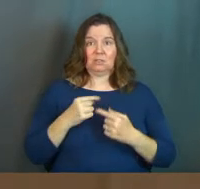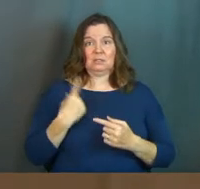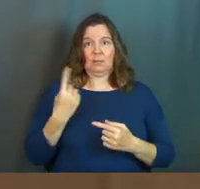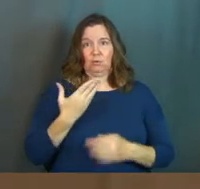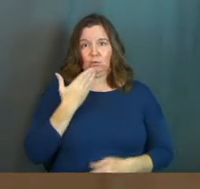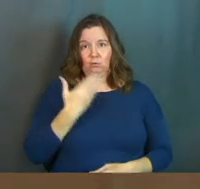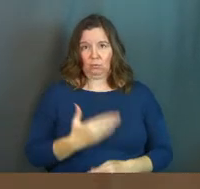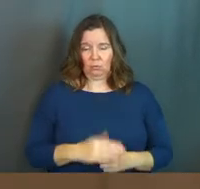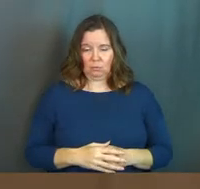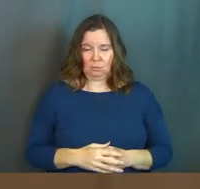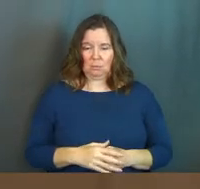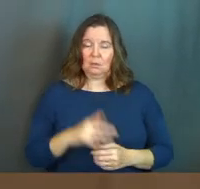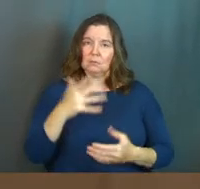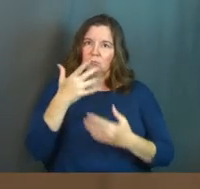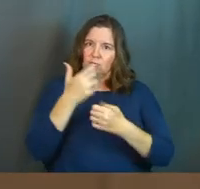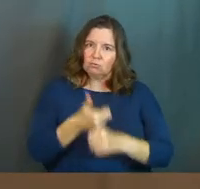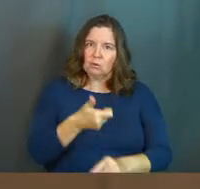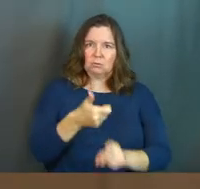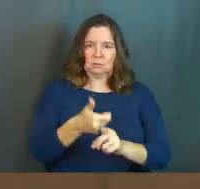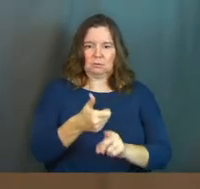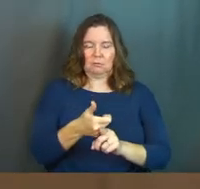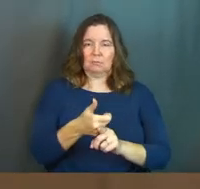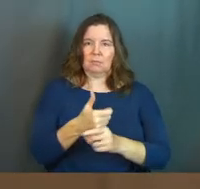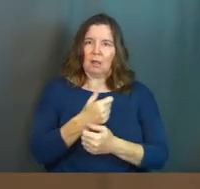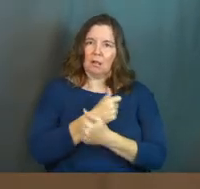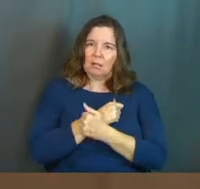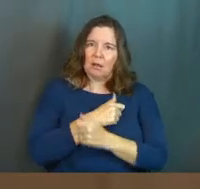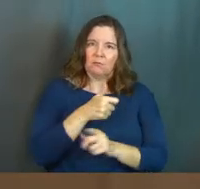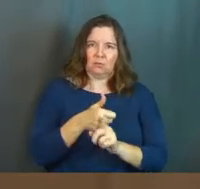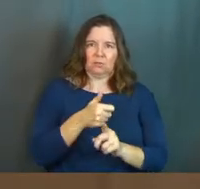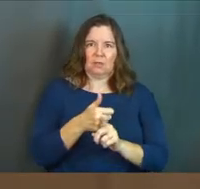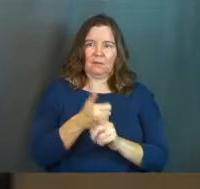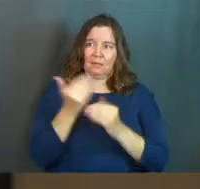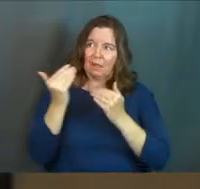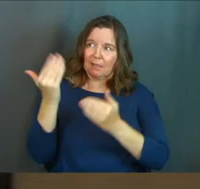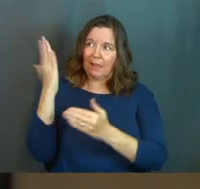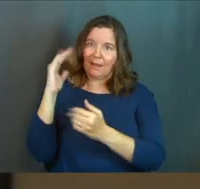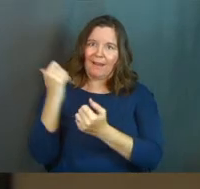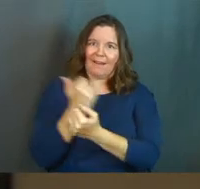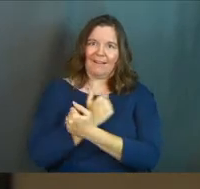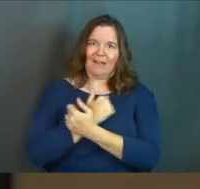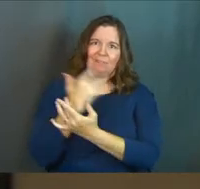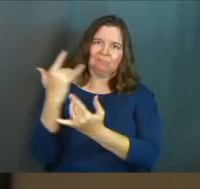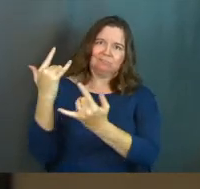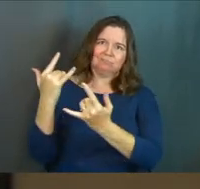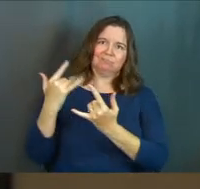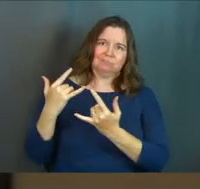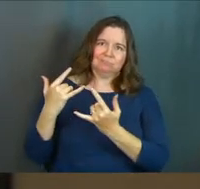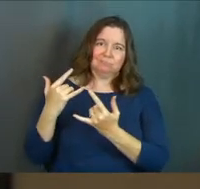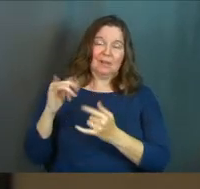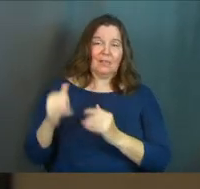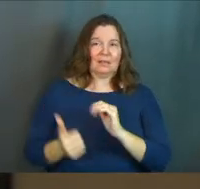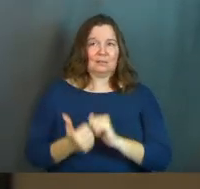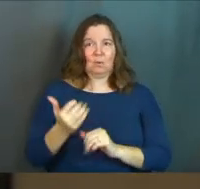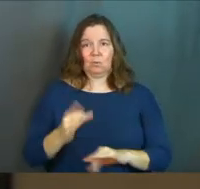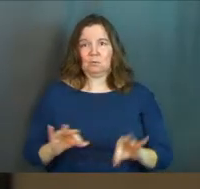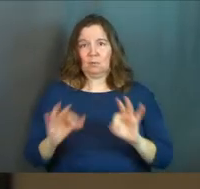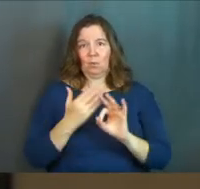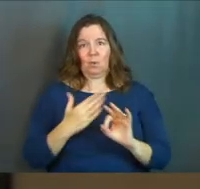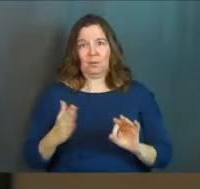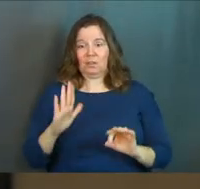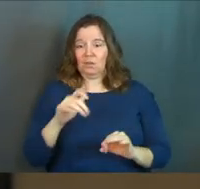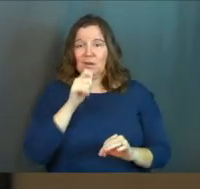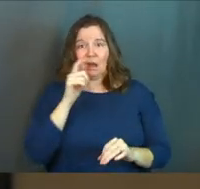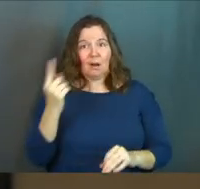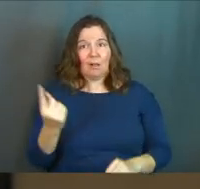Believe in yourself. Most important, love yourself and let God love you. That's the most important thing.